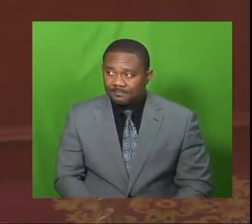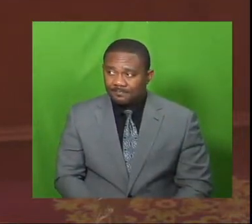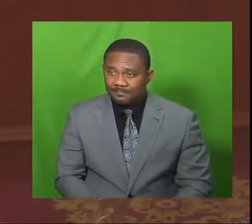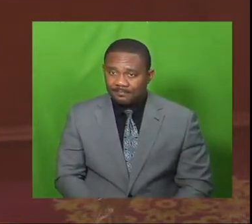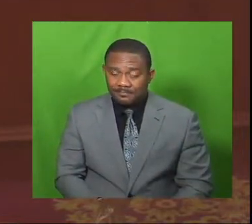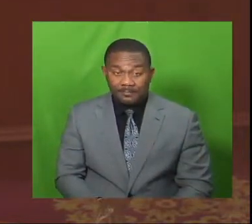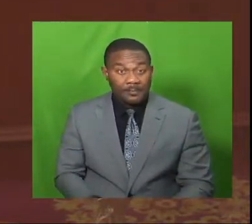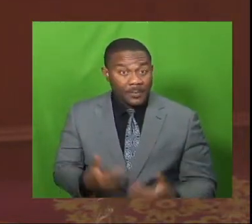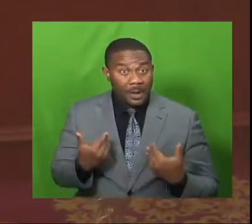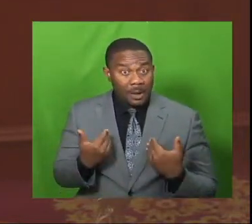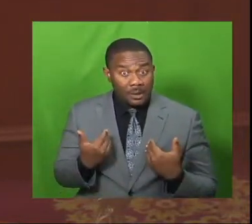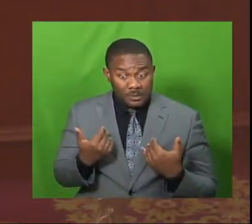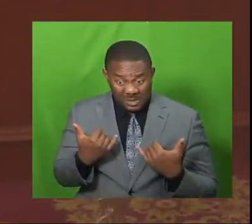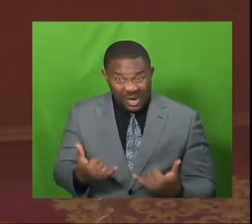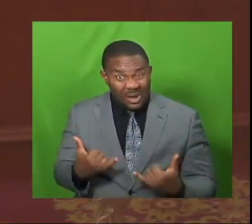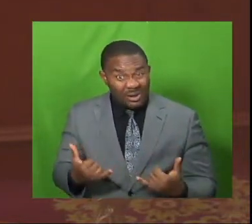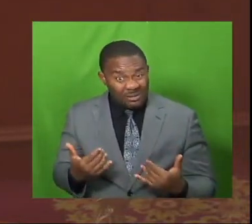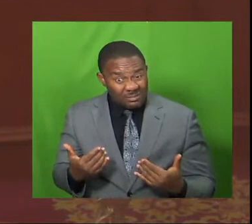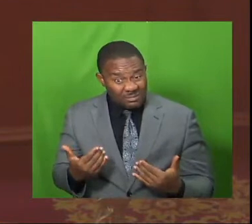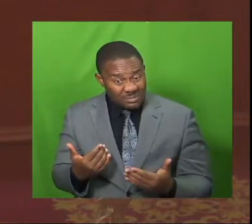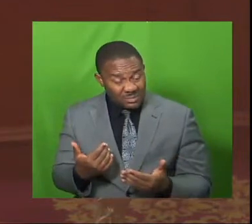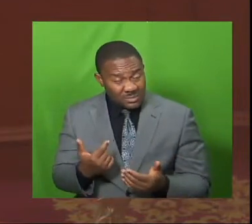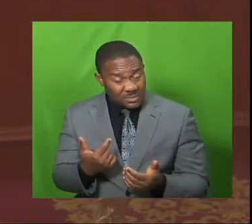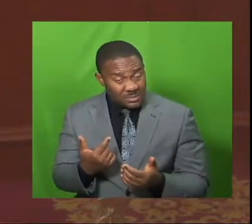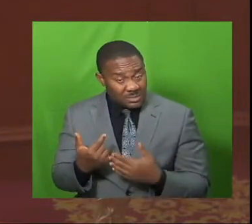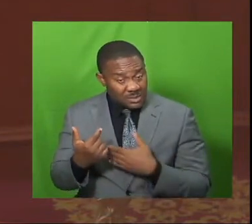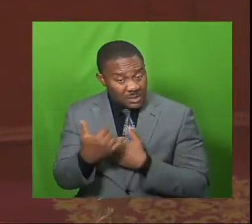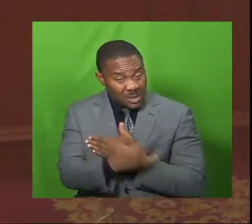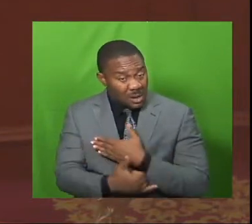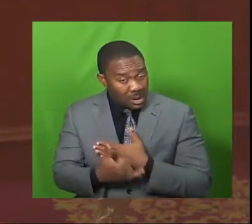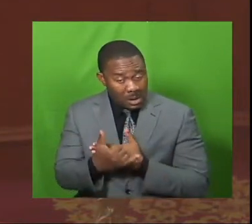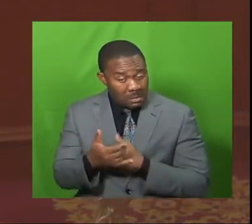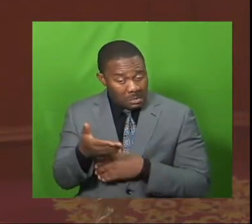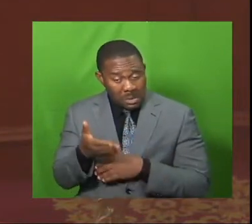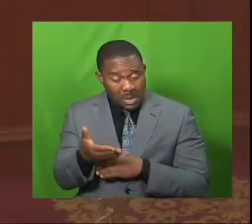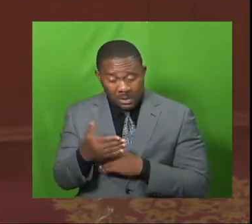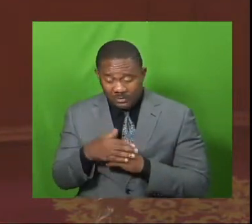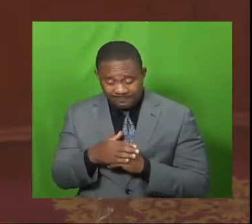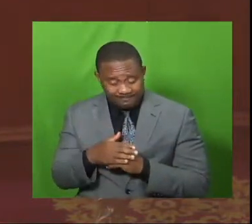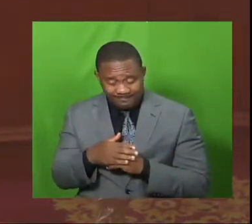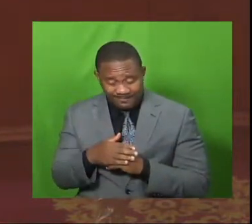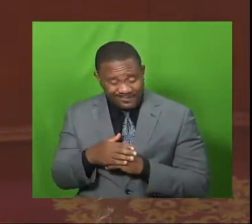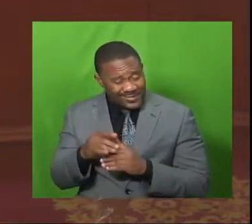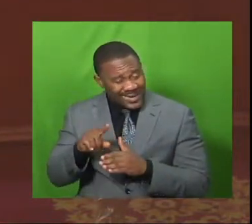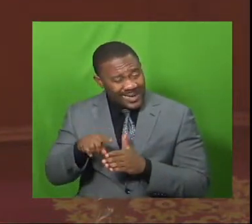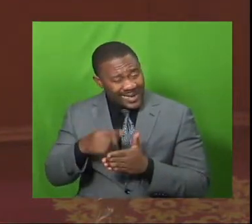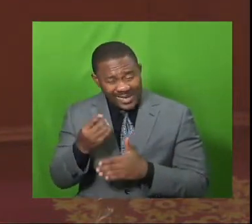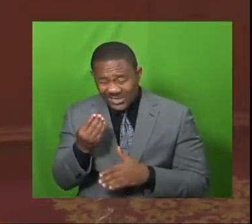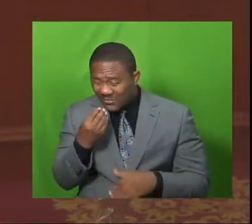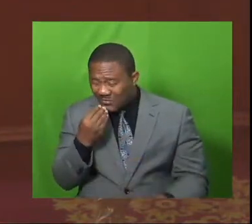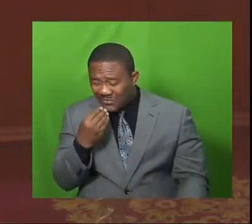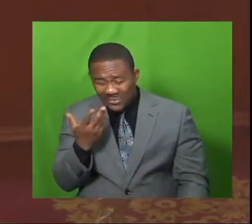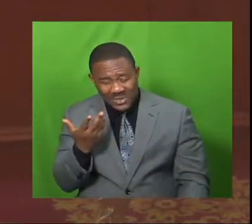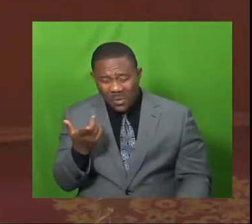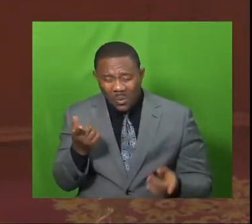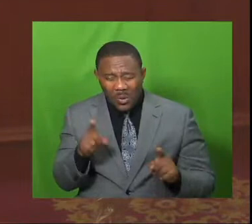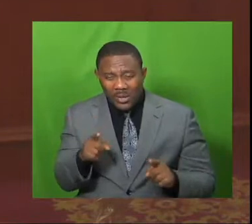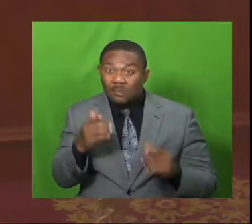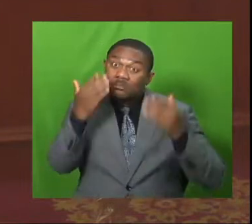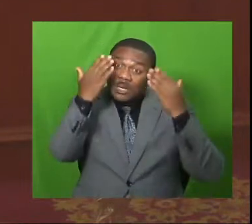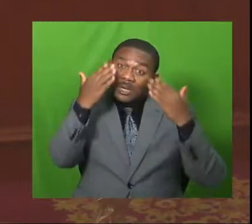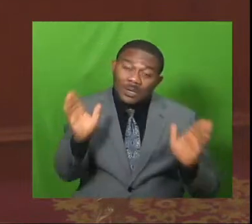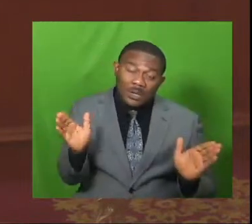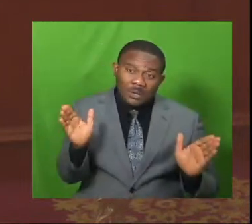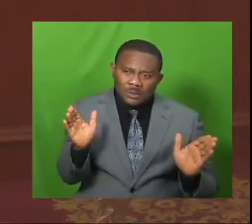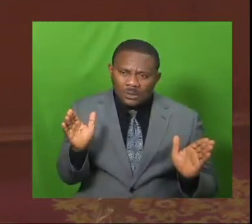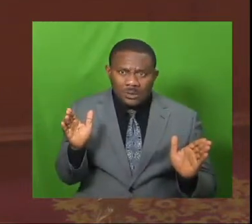country where we can't even tell when the next meal will come. Mr. Speaker, we are not the only people affected by COVID. This COVID